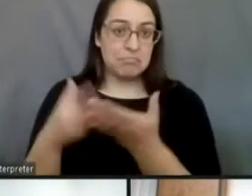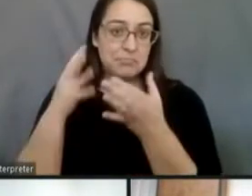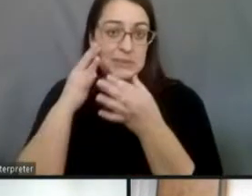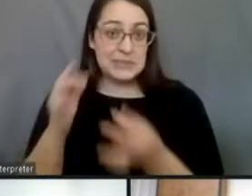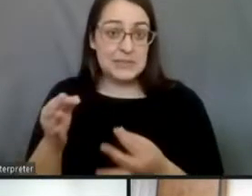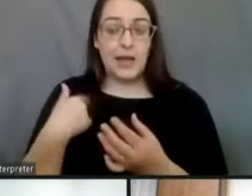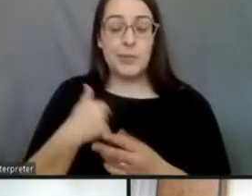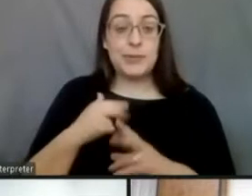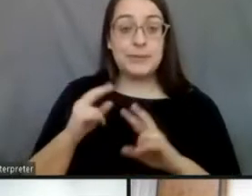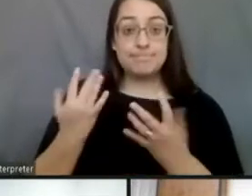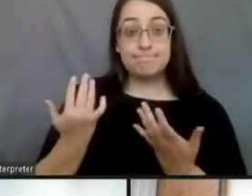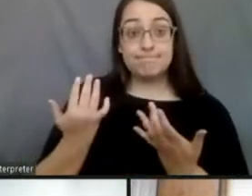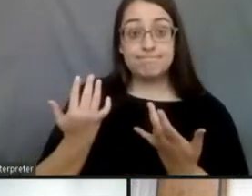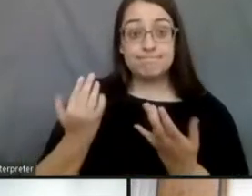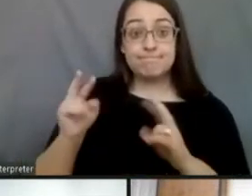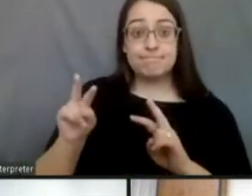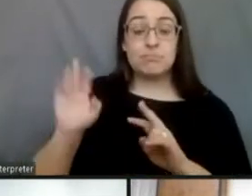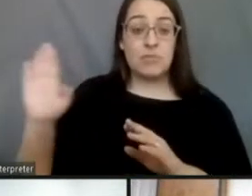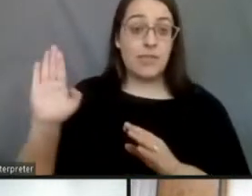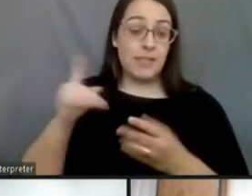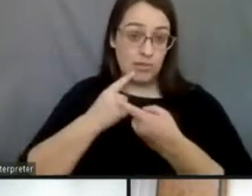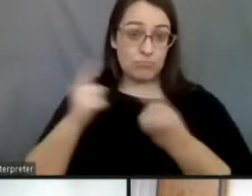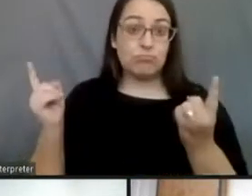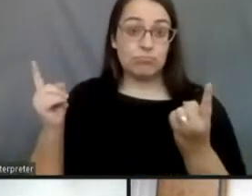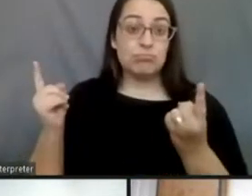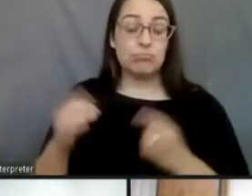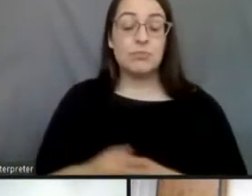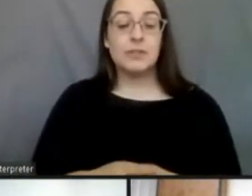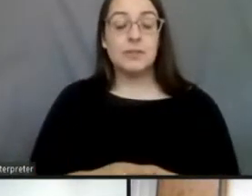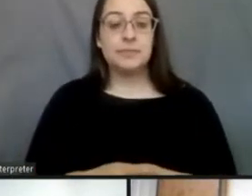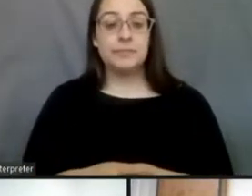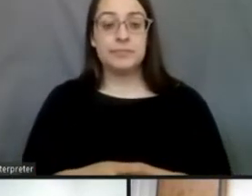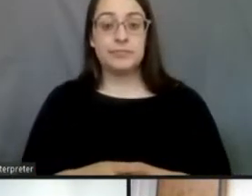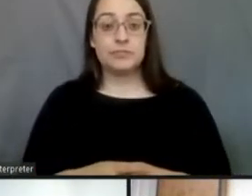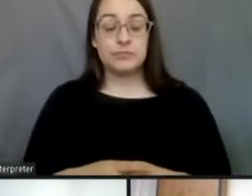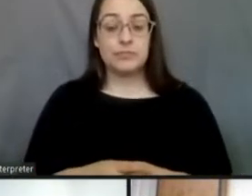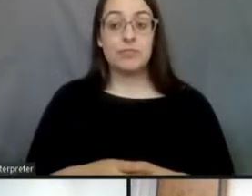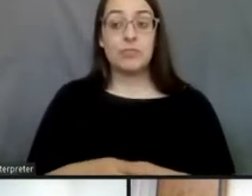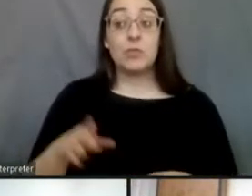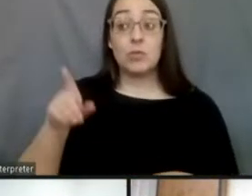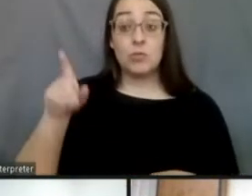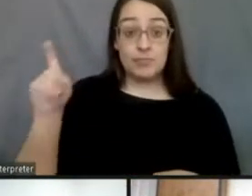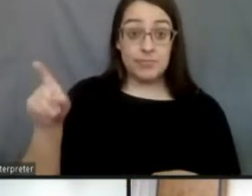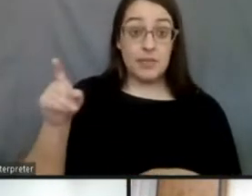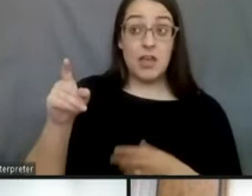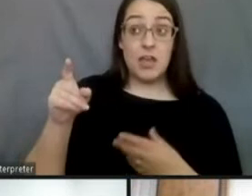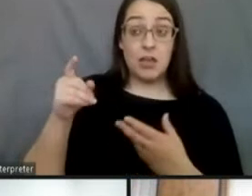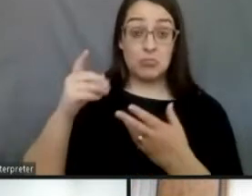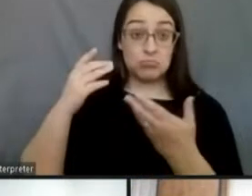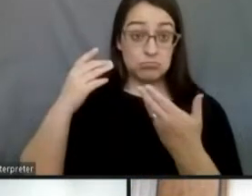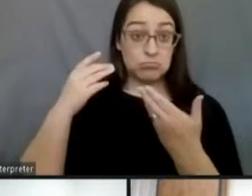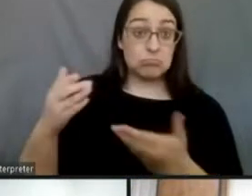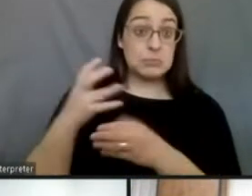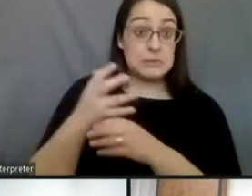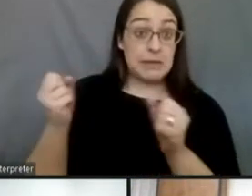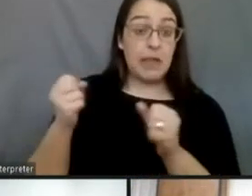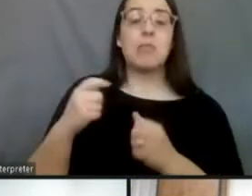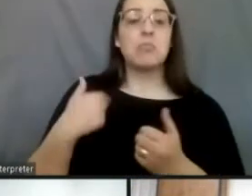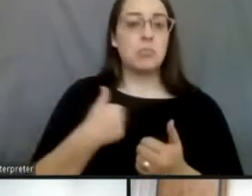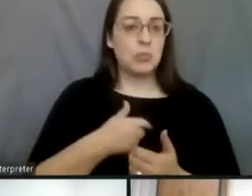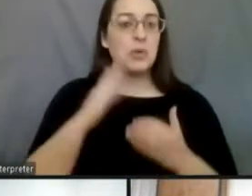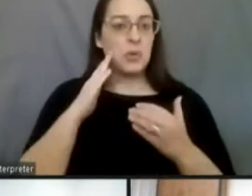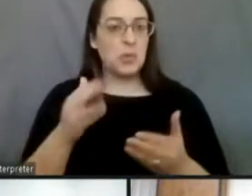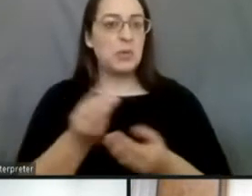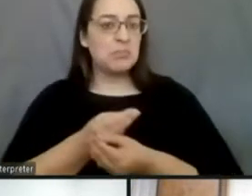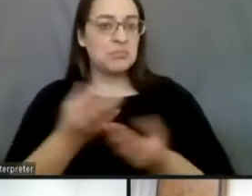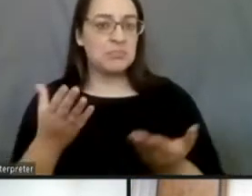further guidance or recommendations that come out from that. And once we are ensured that it's safe to resume, we will resume it.